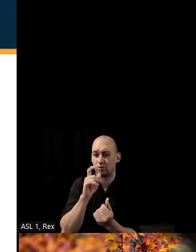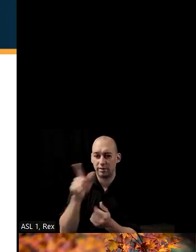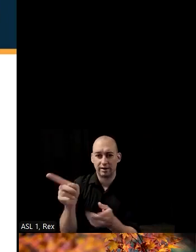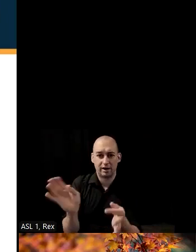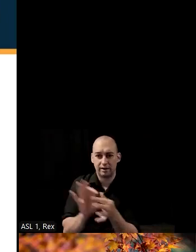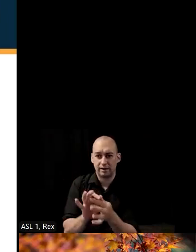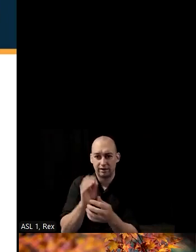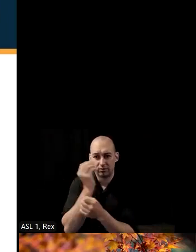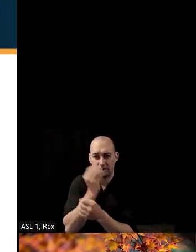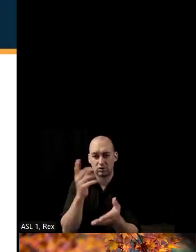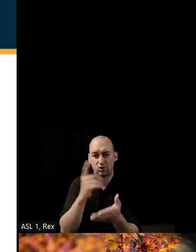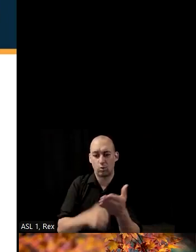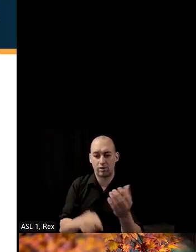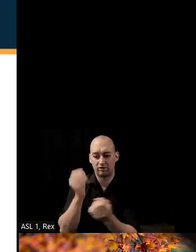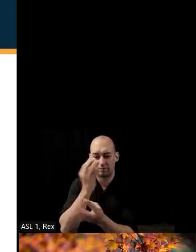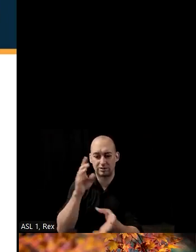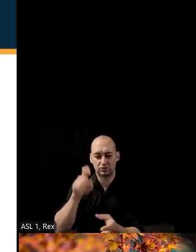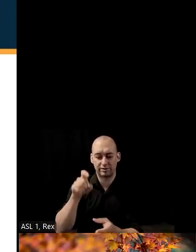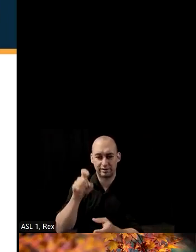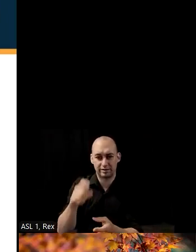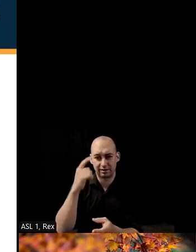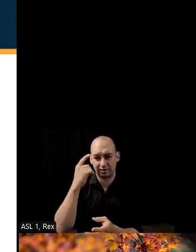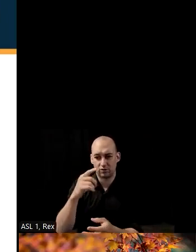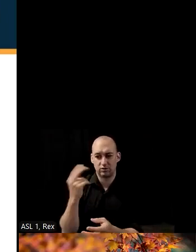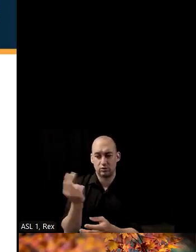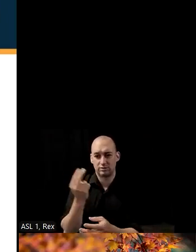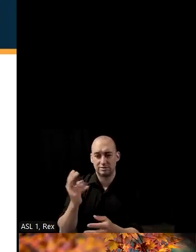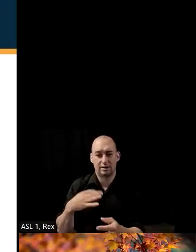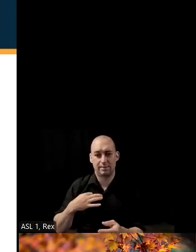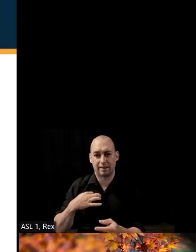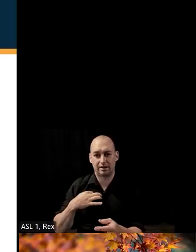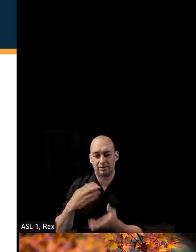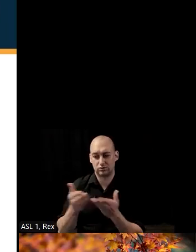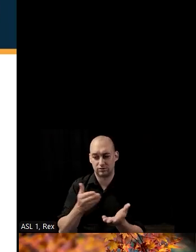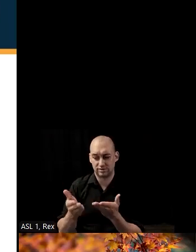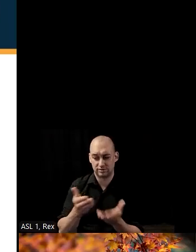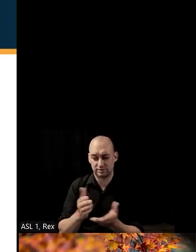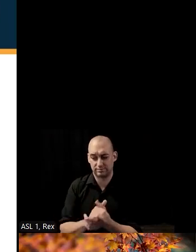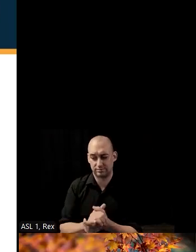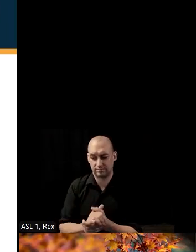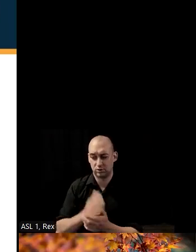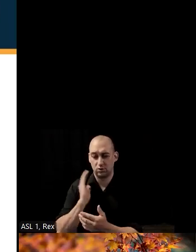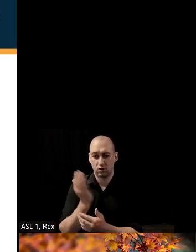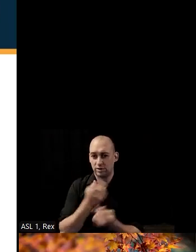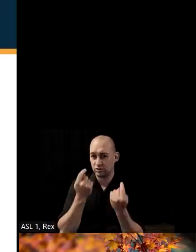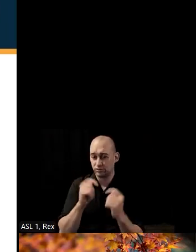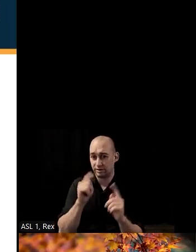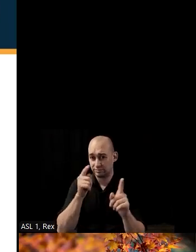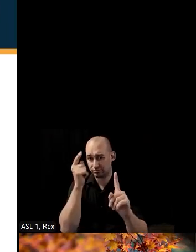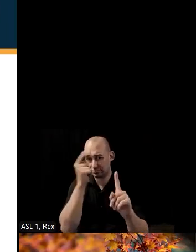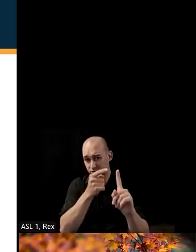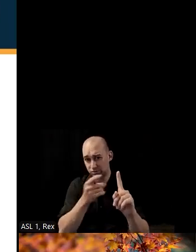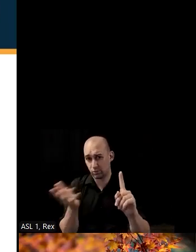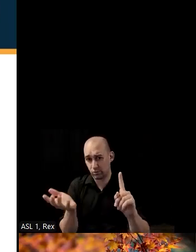is, and what information you need to use to apply for those services. So what we're really trying to accomplish with